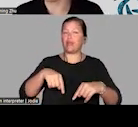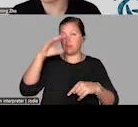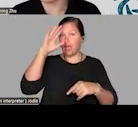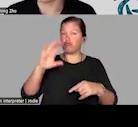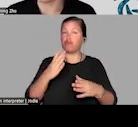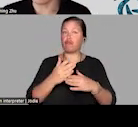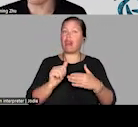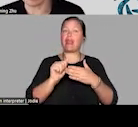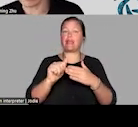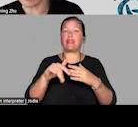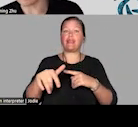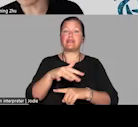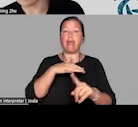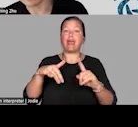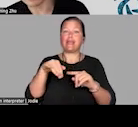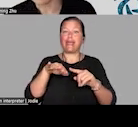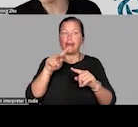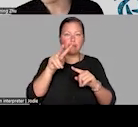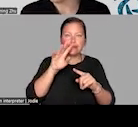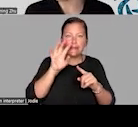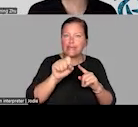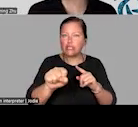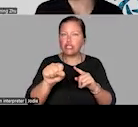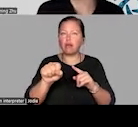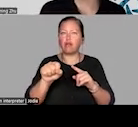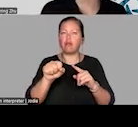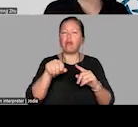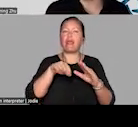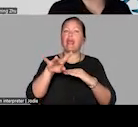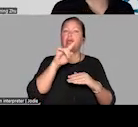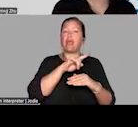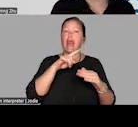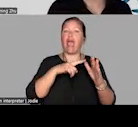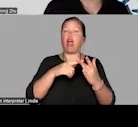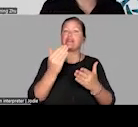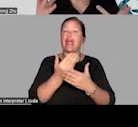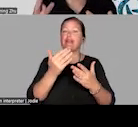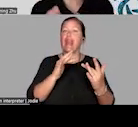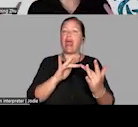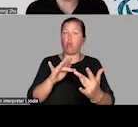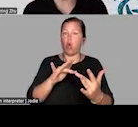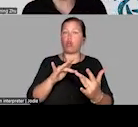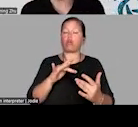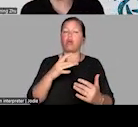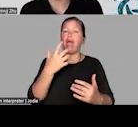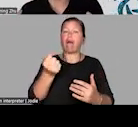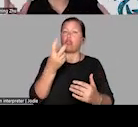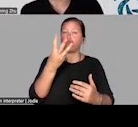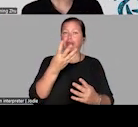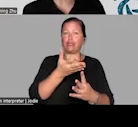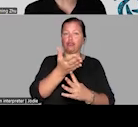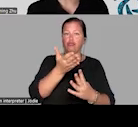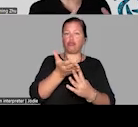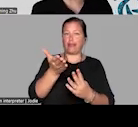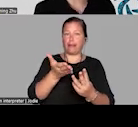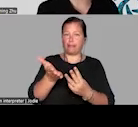this space, in many of the detection space. So in International AI Safety Network, there are three streams. There's one